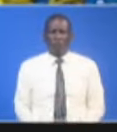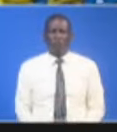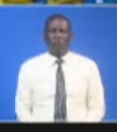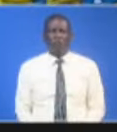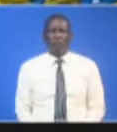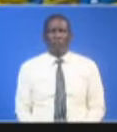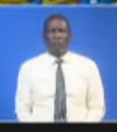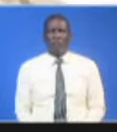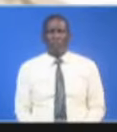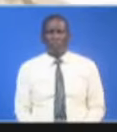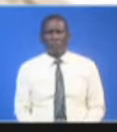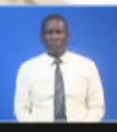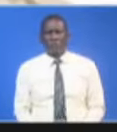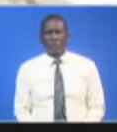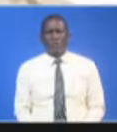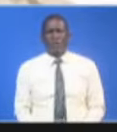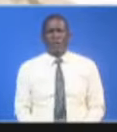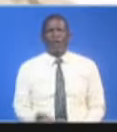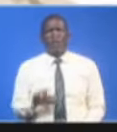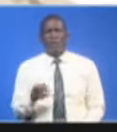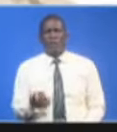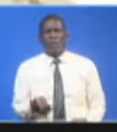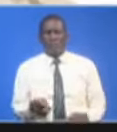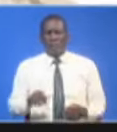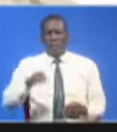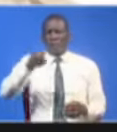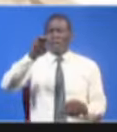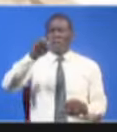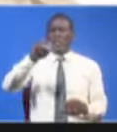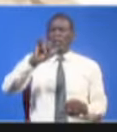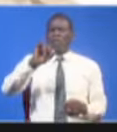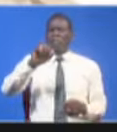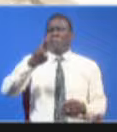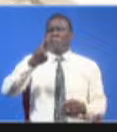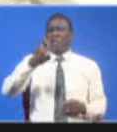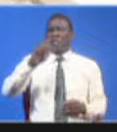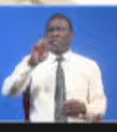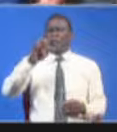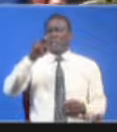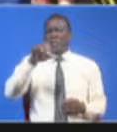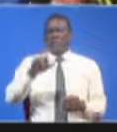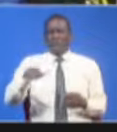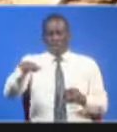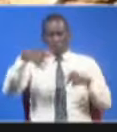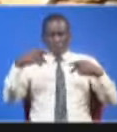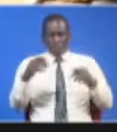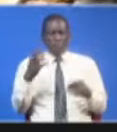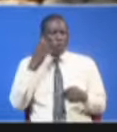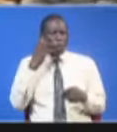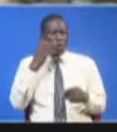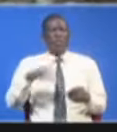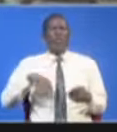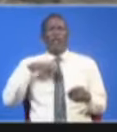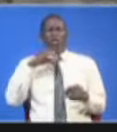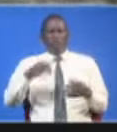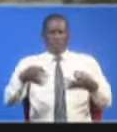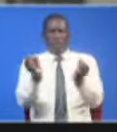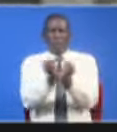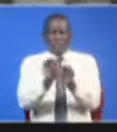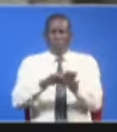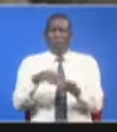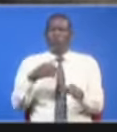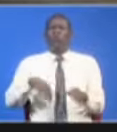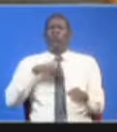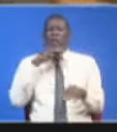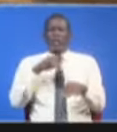A dark cloud still hangs over Miritini, Mombasa County, as residents mourn the death of their loved ones who died